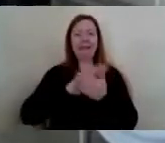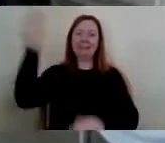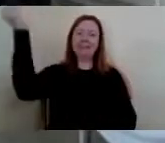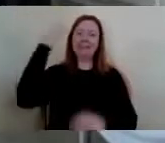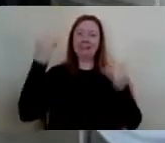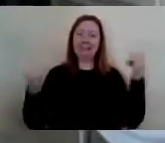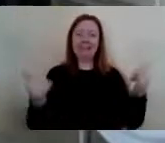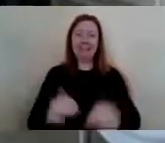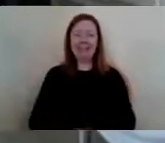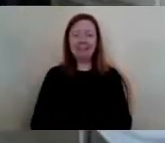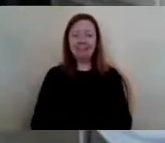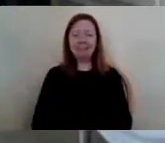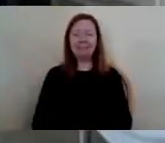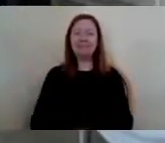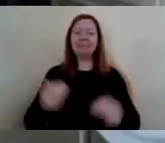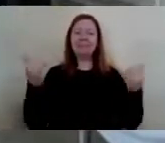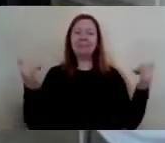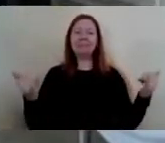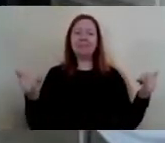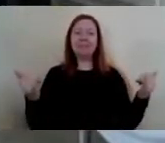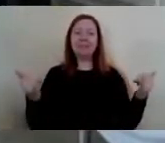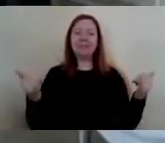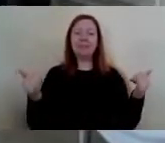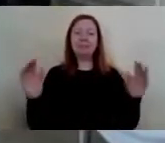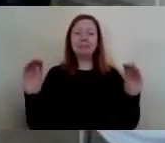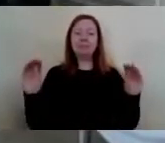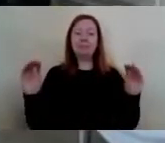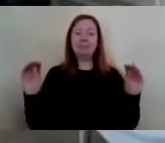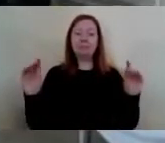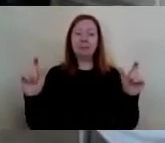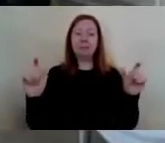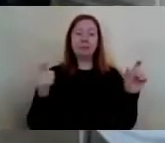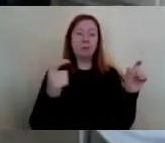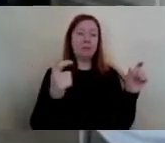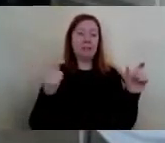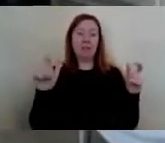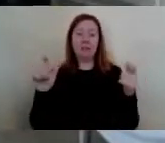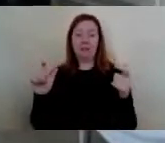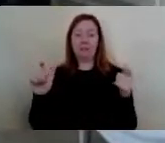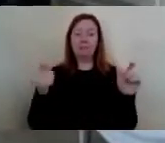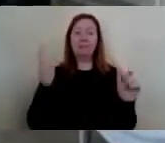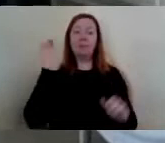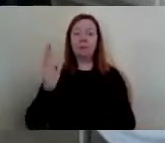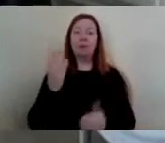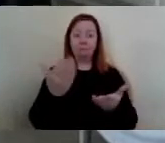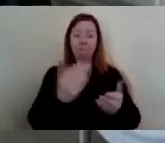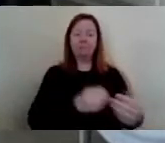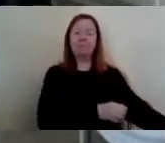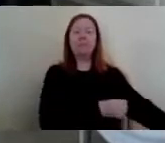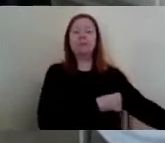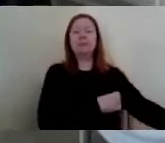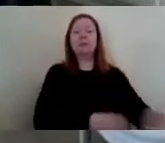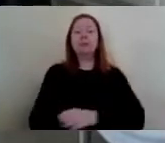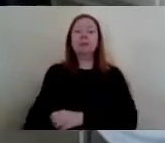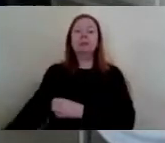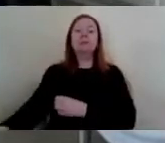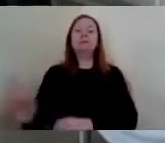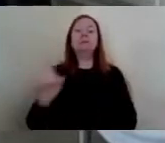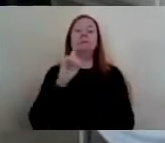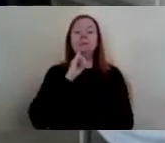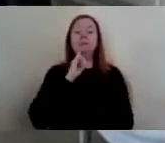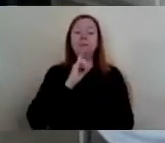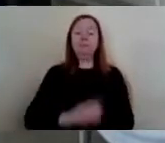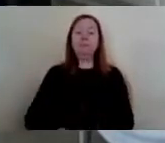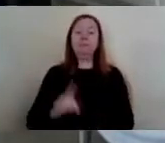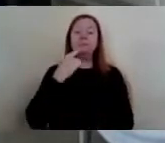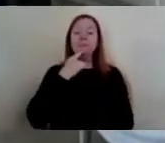today. So now we're gonna do with a little bit of rotation and a little bit of torso twisting, okay? So what I want you to do is I want you to start to slightly take